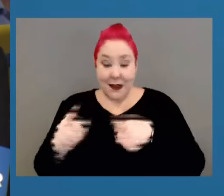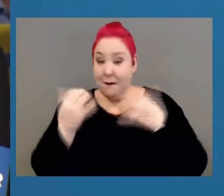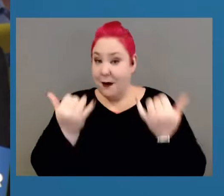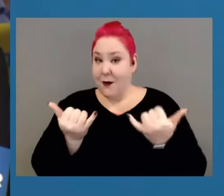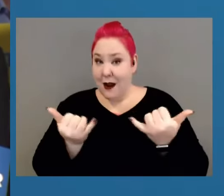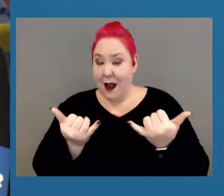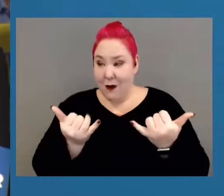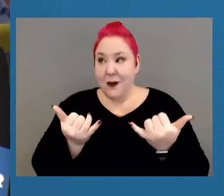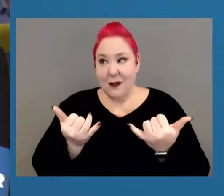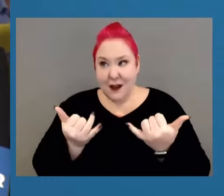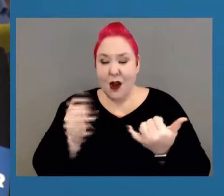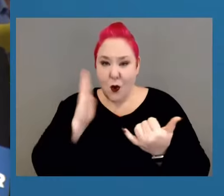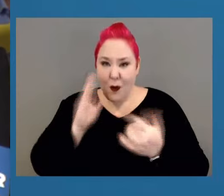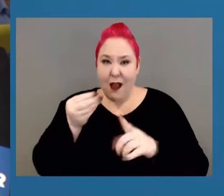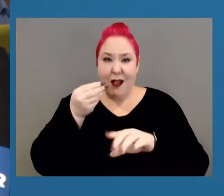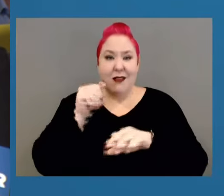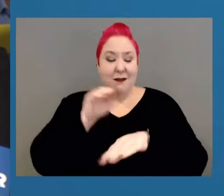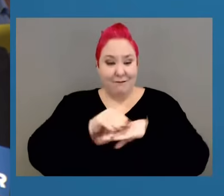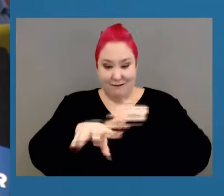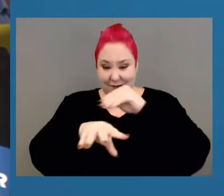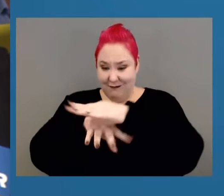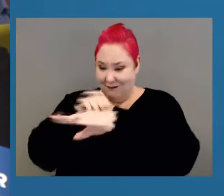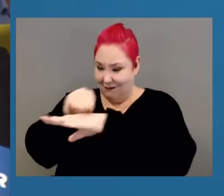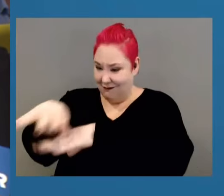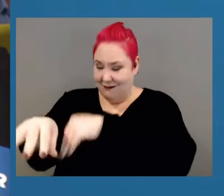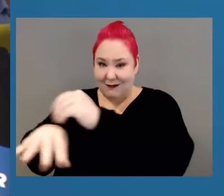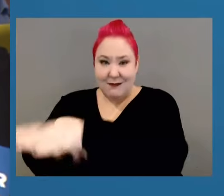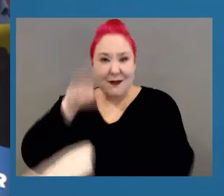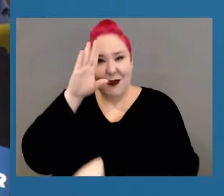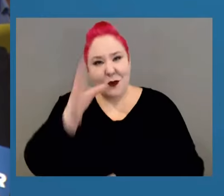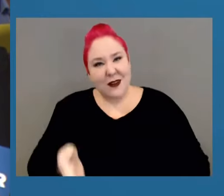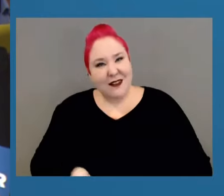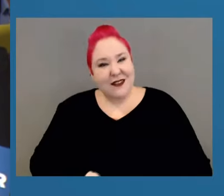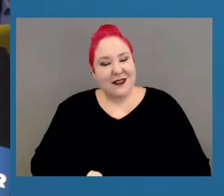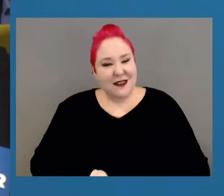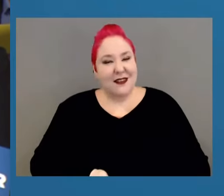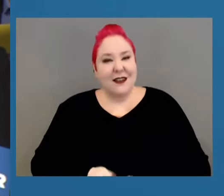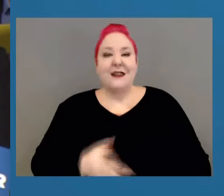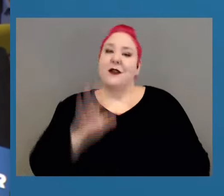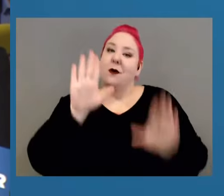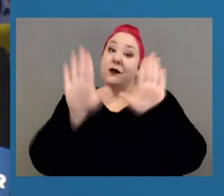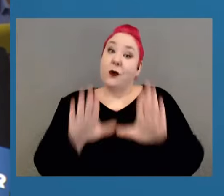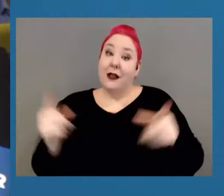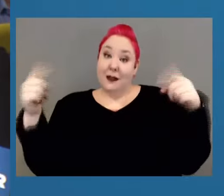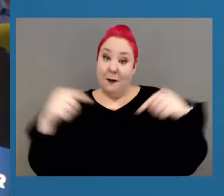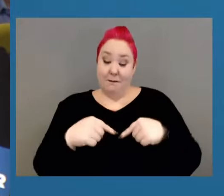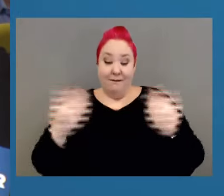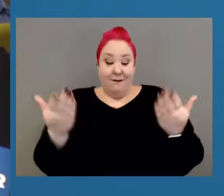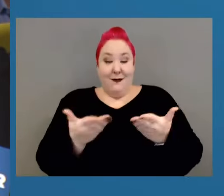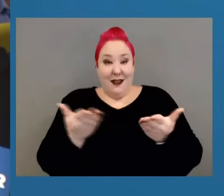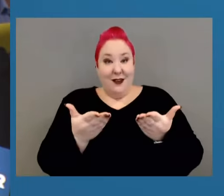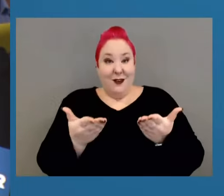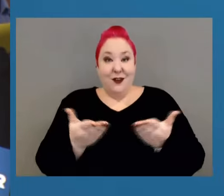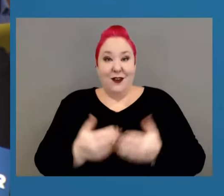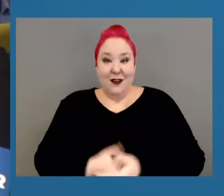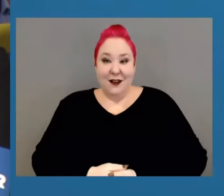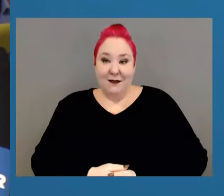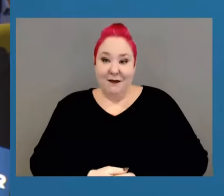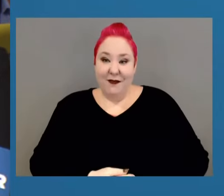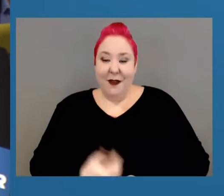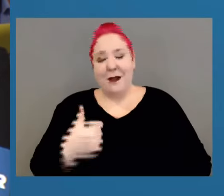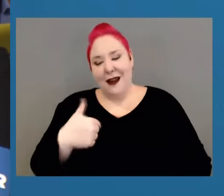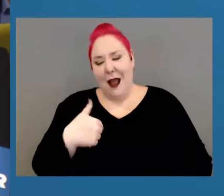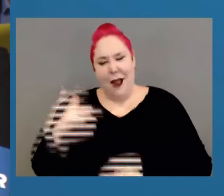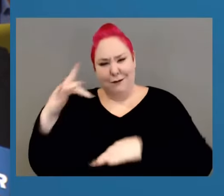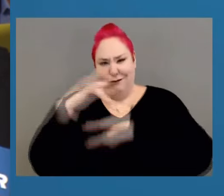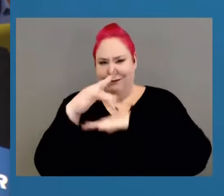ripple effect throughout our state. So it is great to be back here. As I say, I'm in Harlem a lot